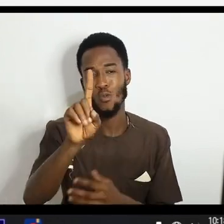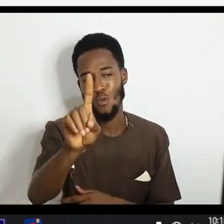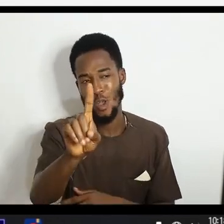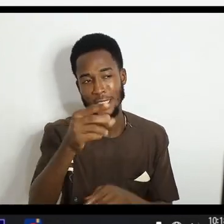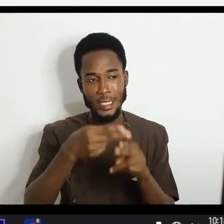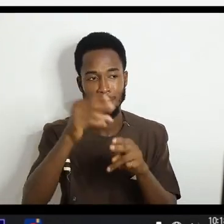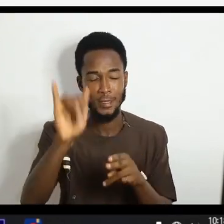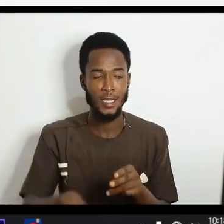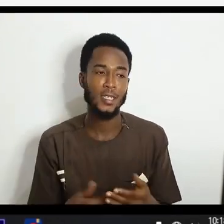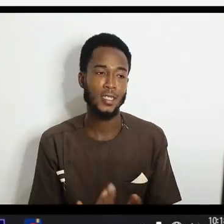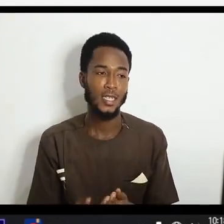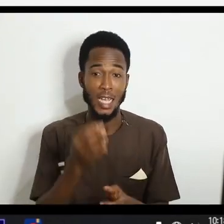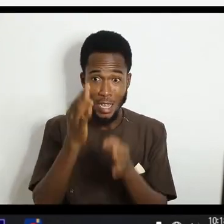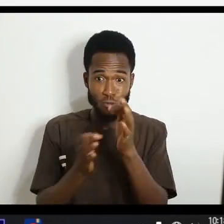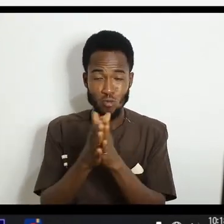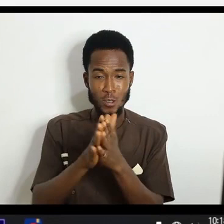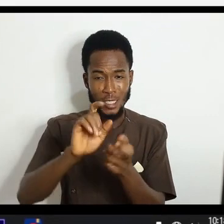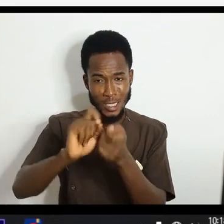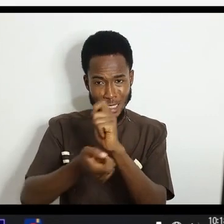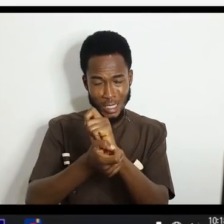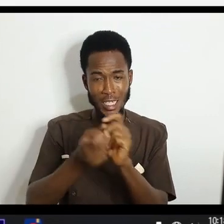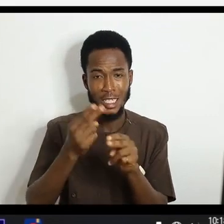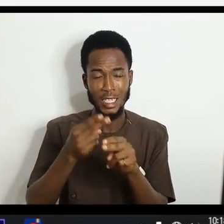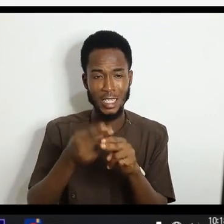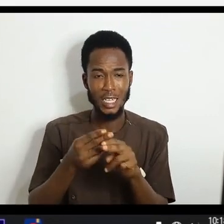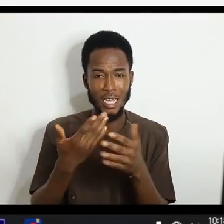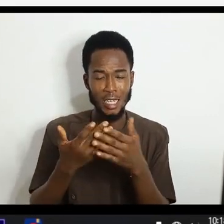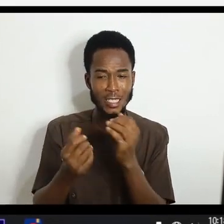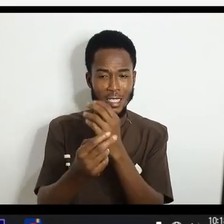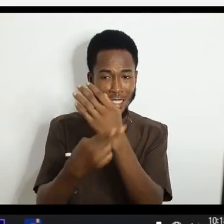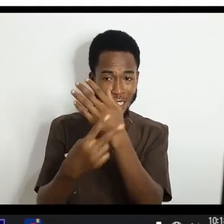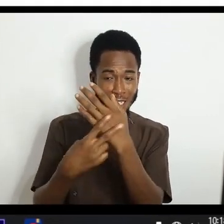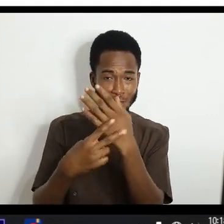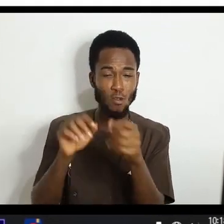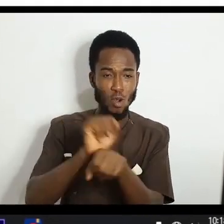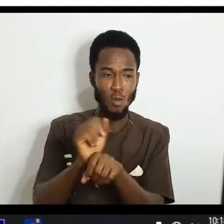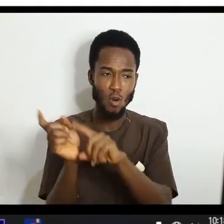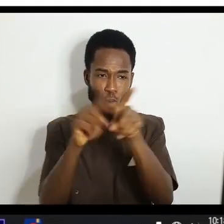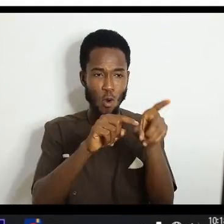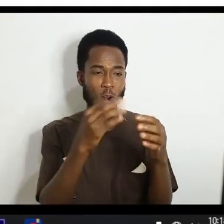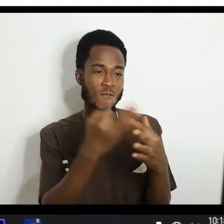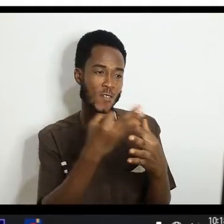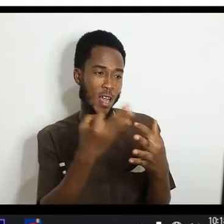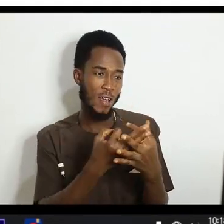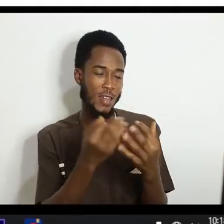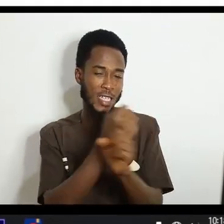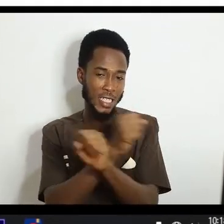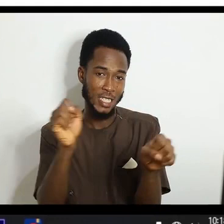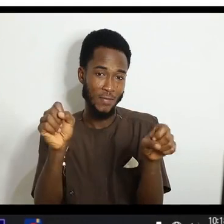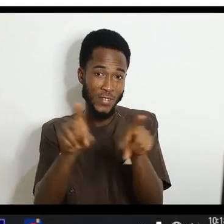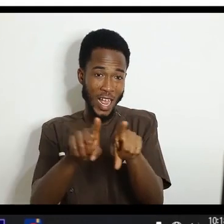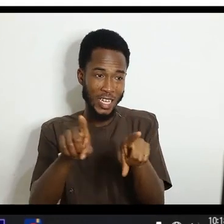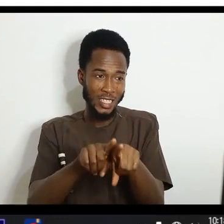document 1. So if you want to change the name, you need to save the work. You can go straight to the file, save as,